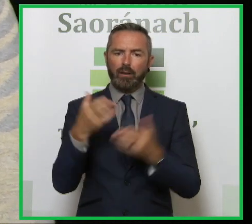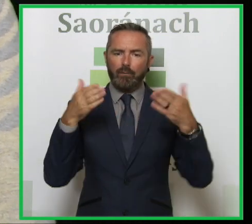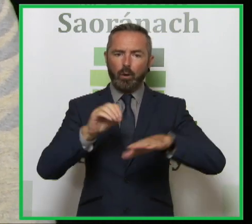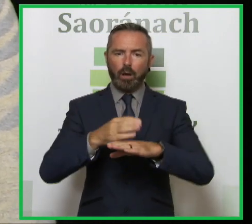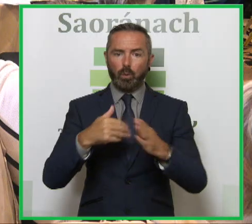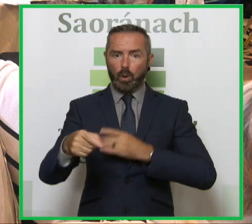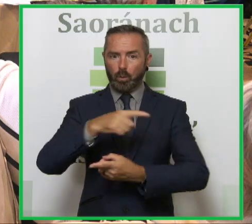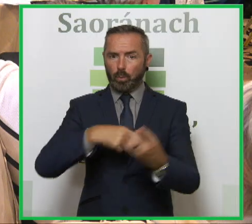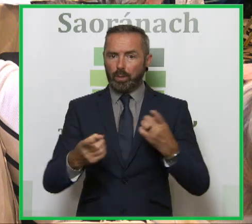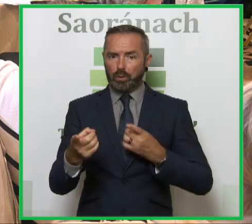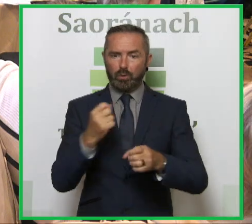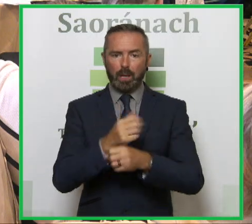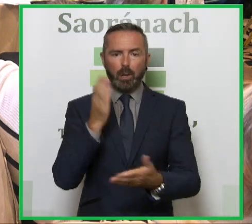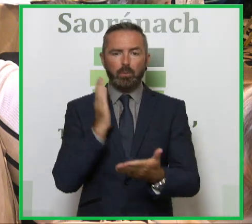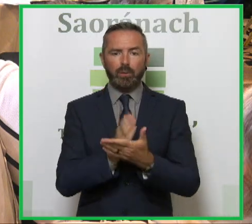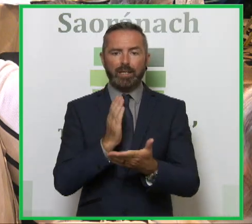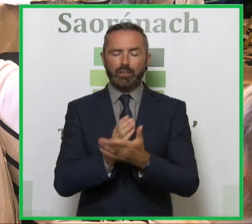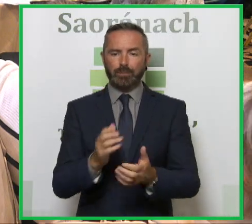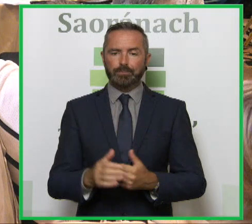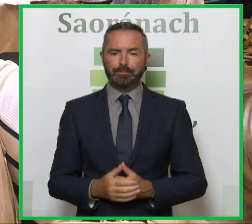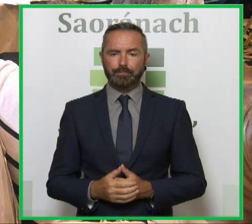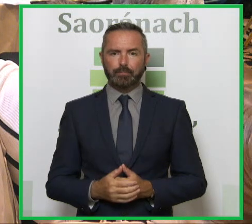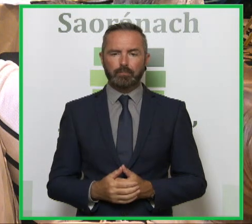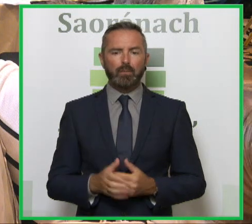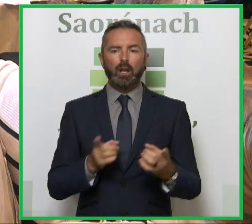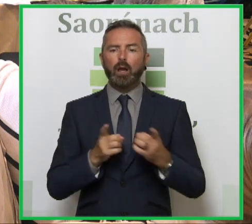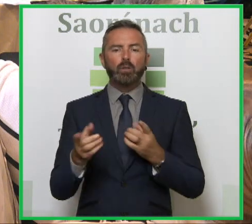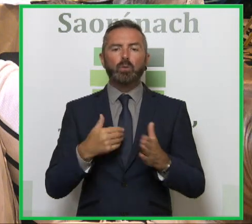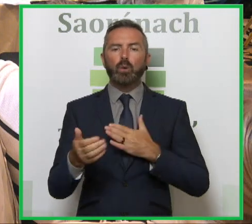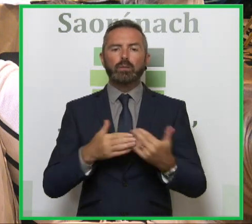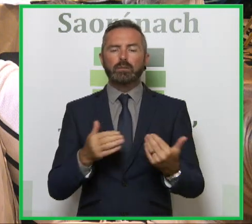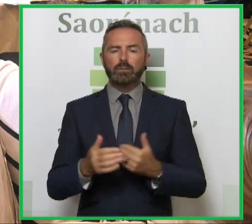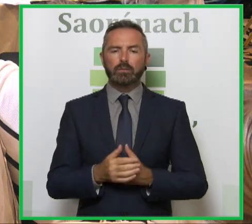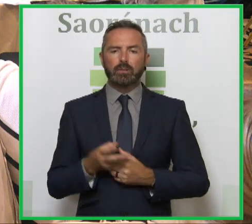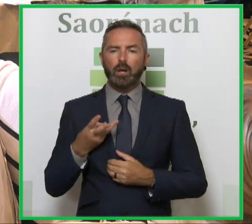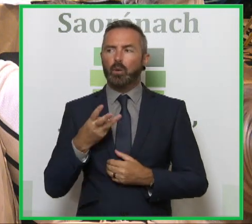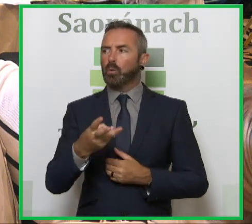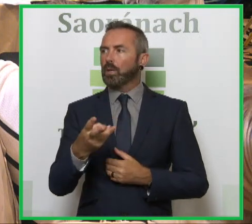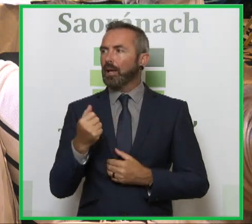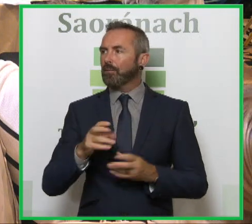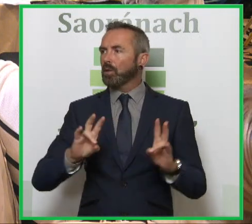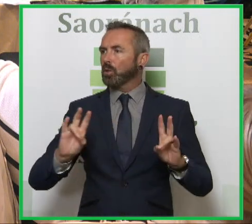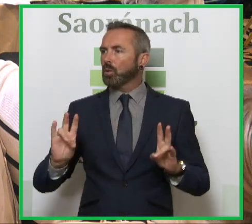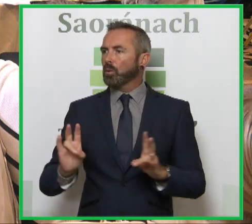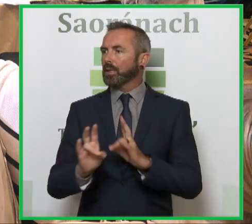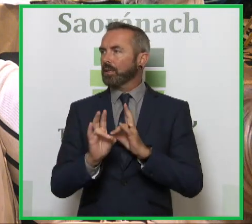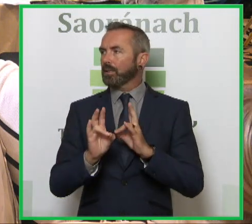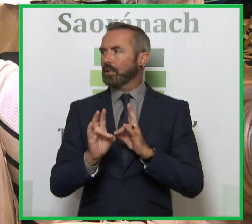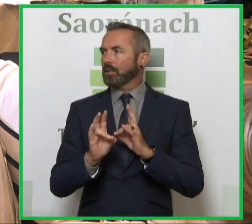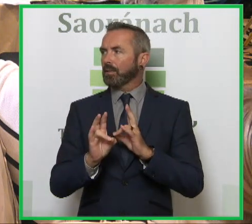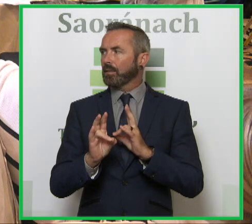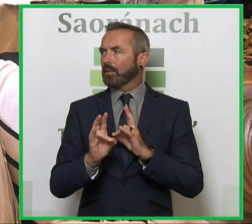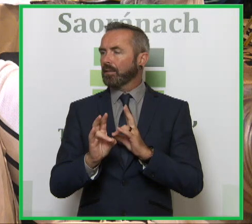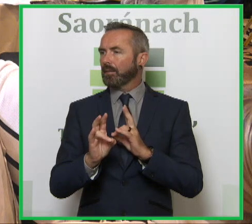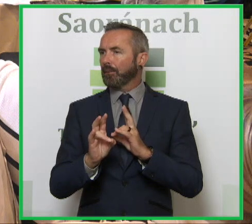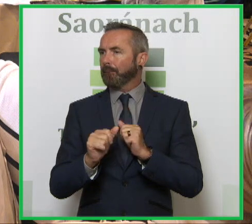doing around prevention. So what I'm going to do is, I suppose I'm going to give a quick kind of,